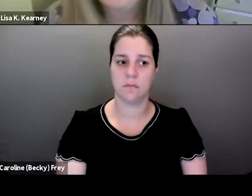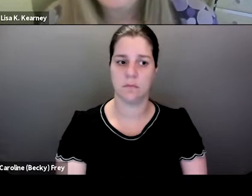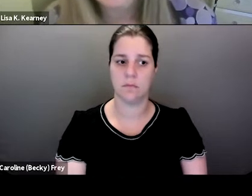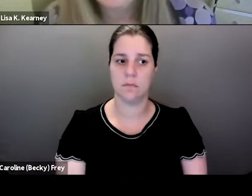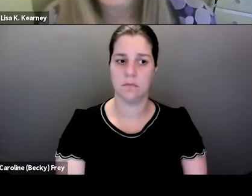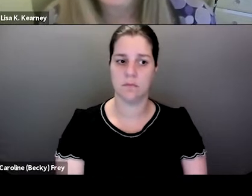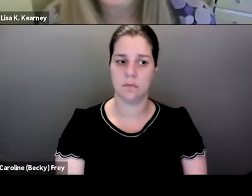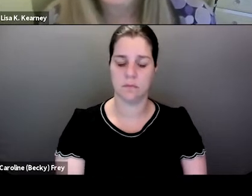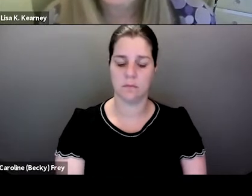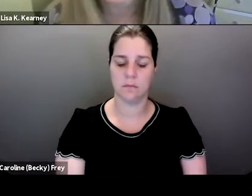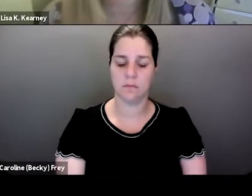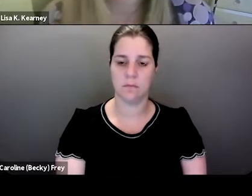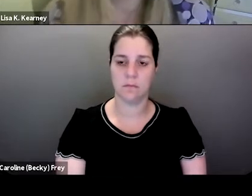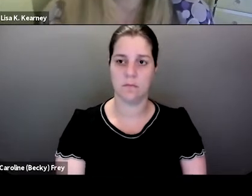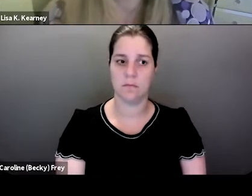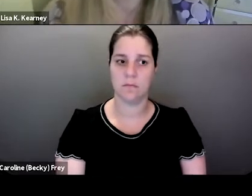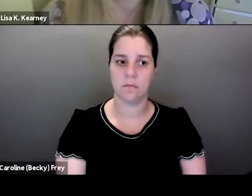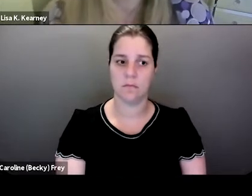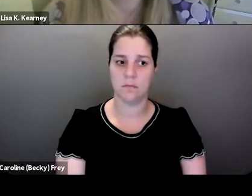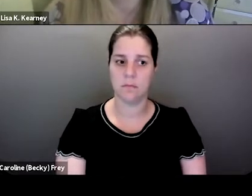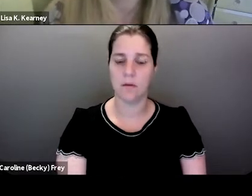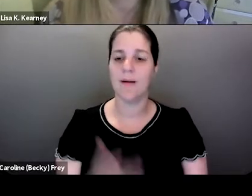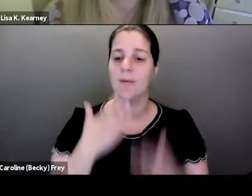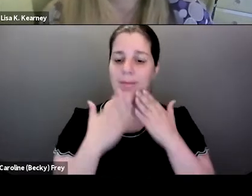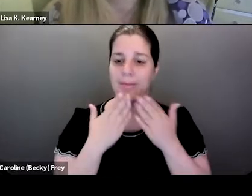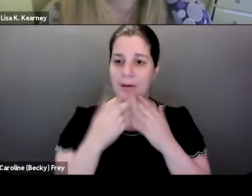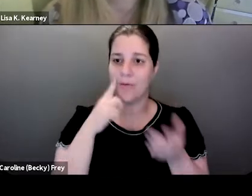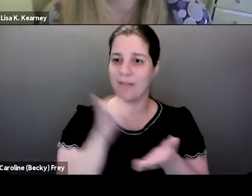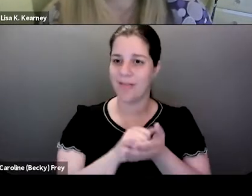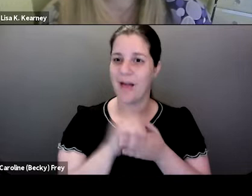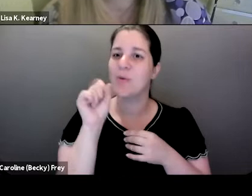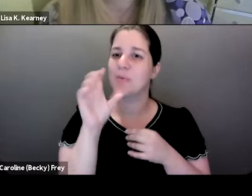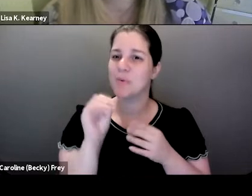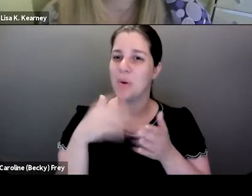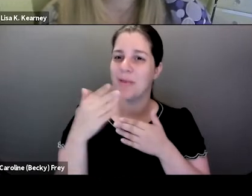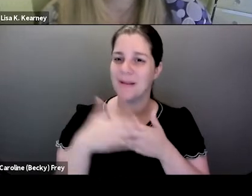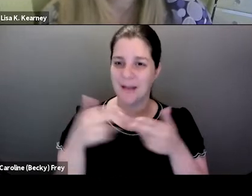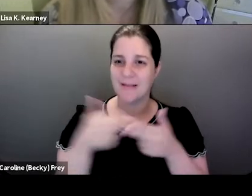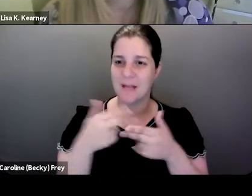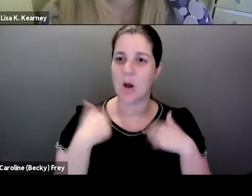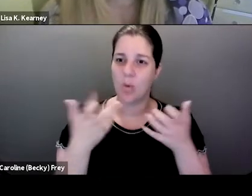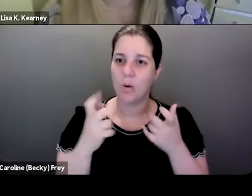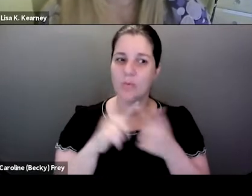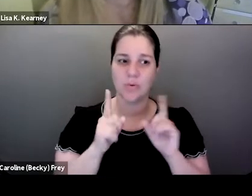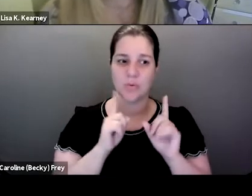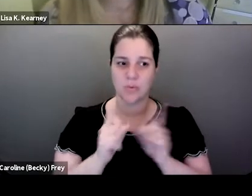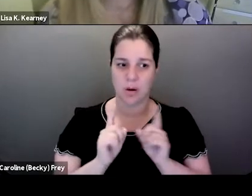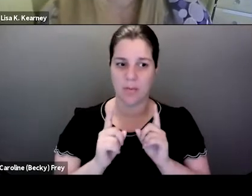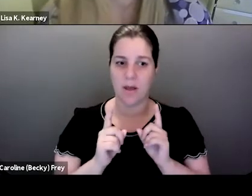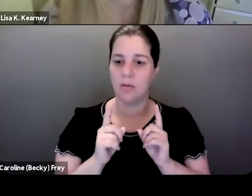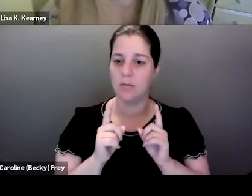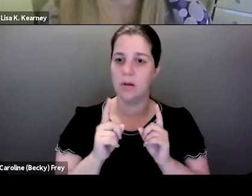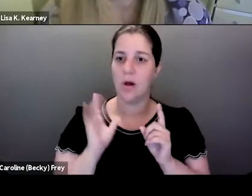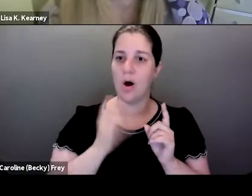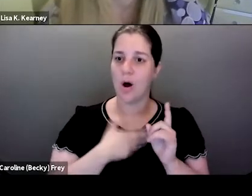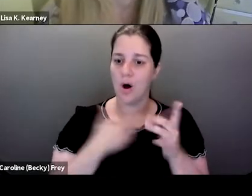and Military Crisis Line as well. So thank you so much for that. Next slide, I want to talk a little bit about kind of our current